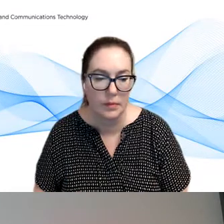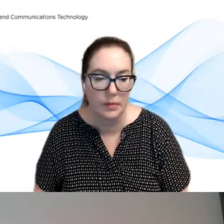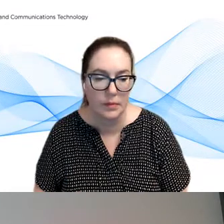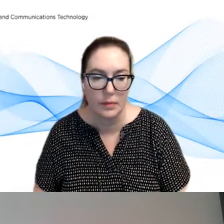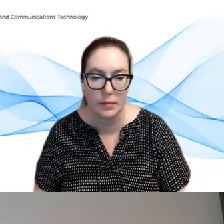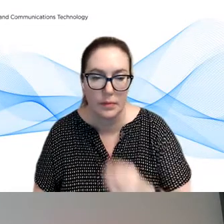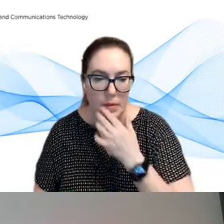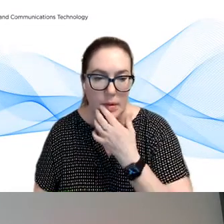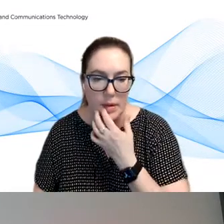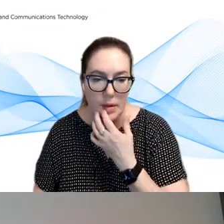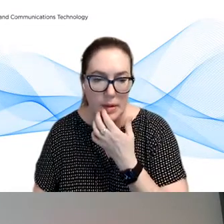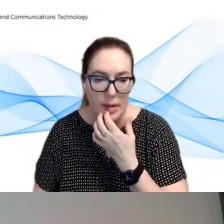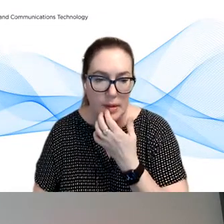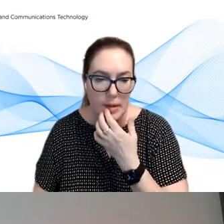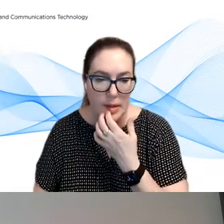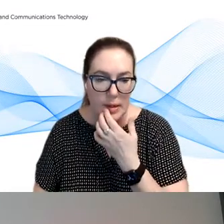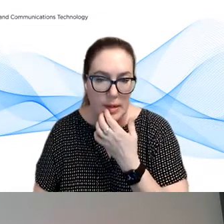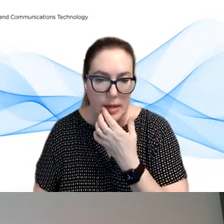to say something?